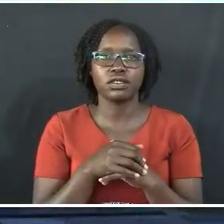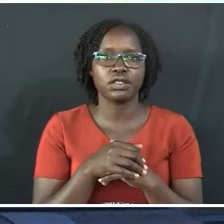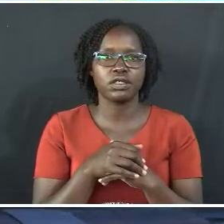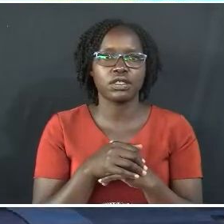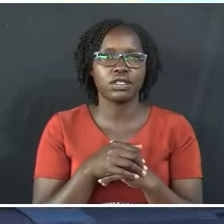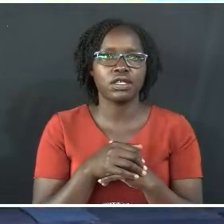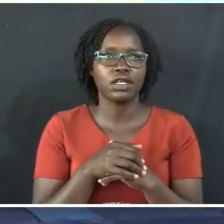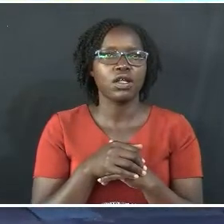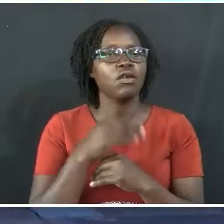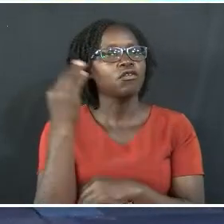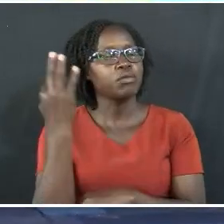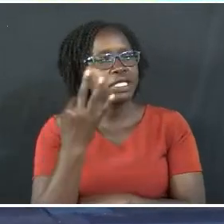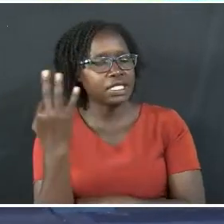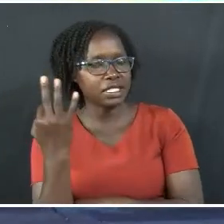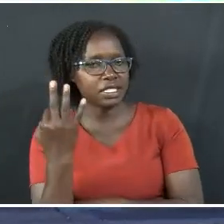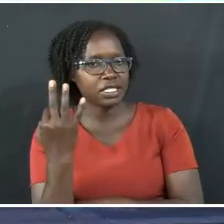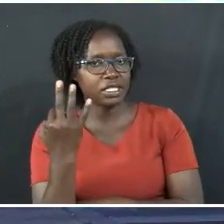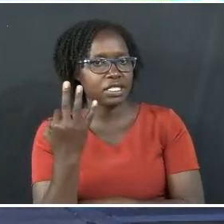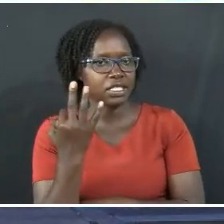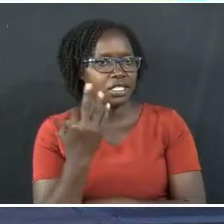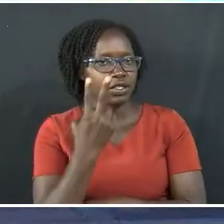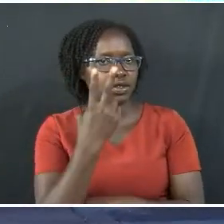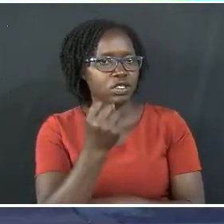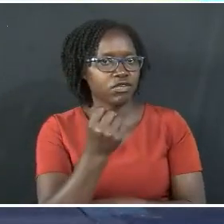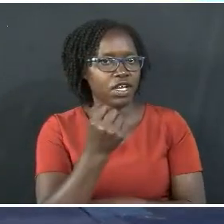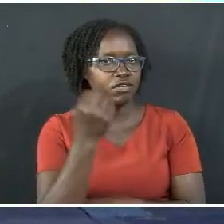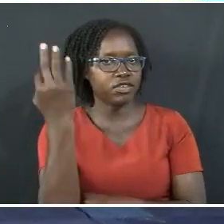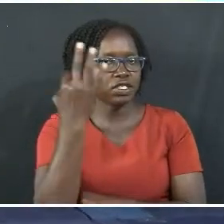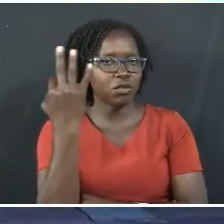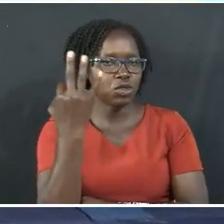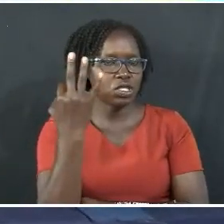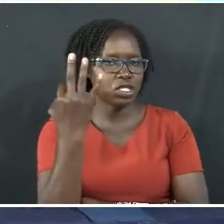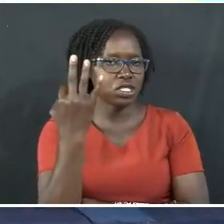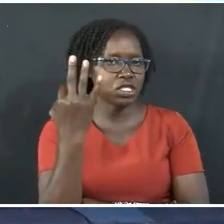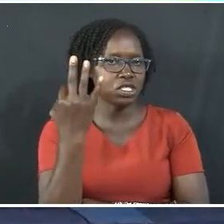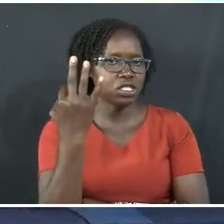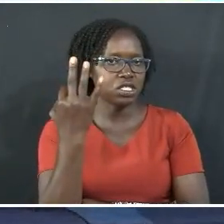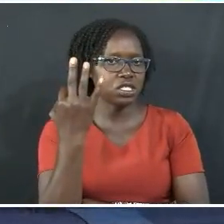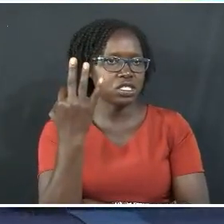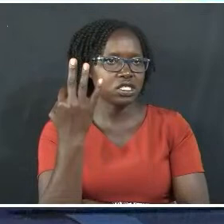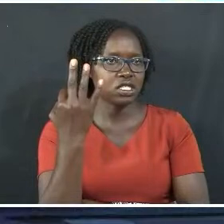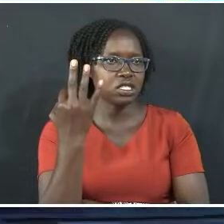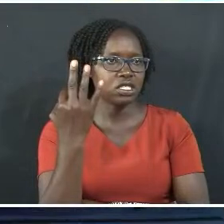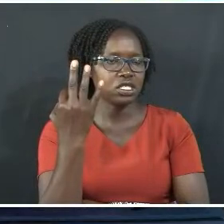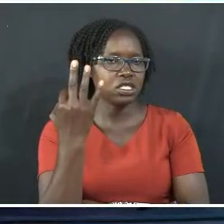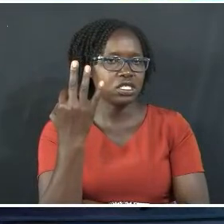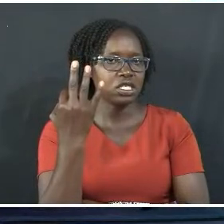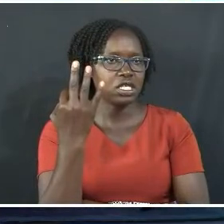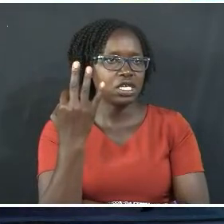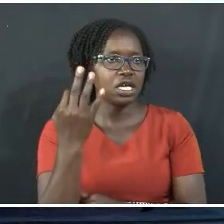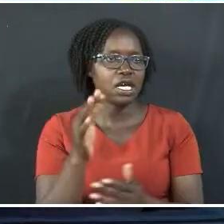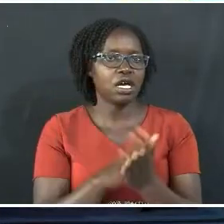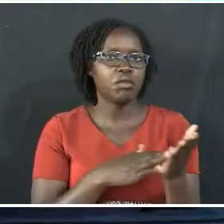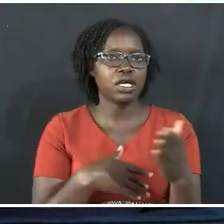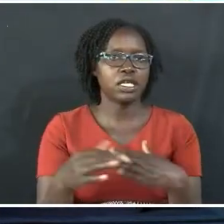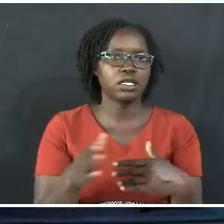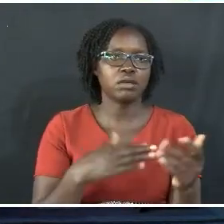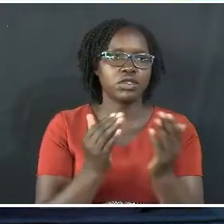And we have preached 25 sermons. I am but an empty